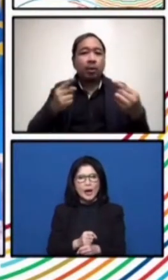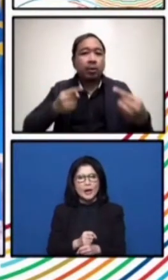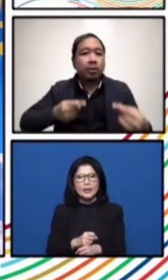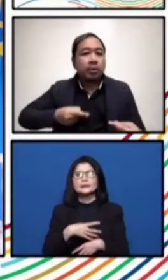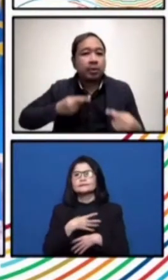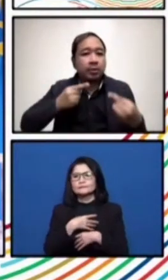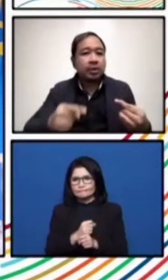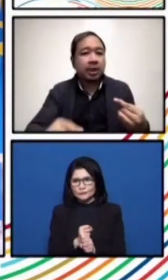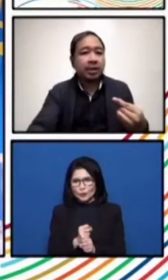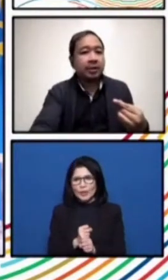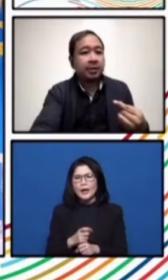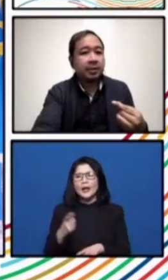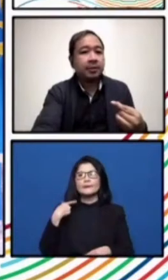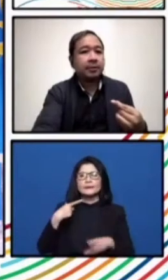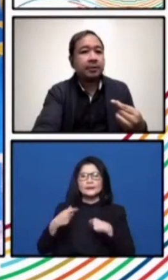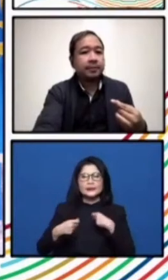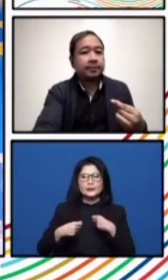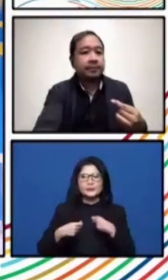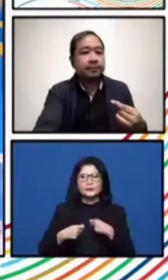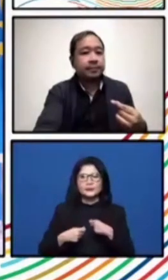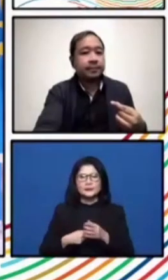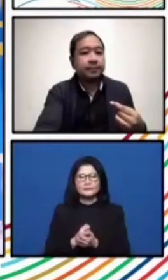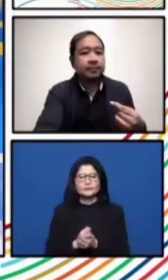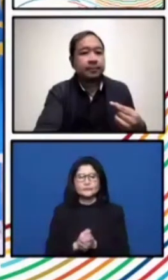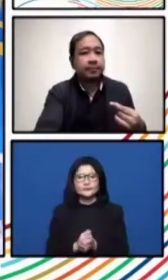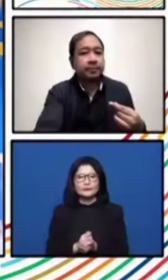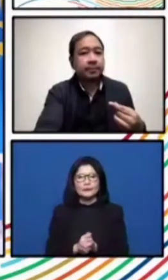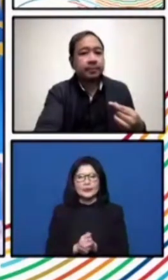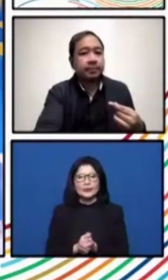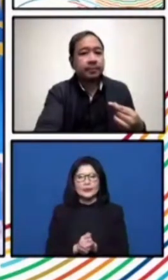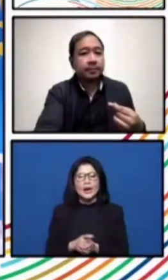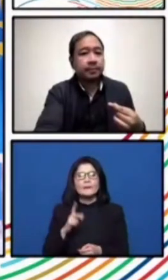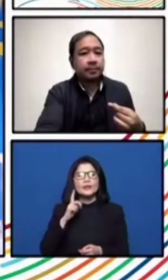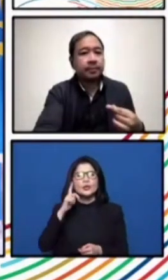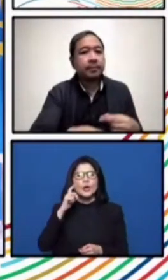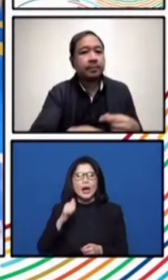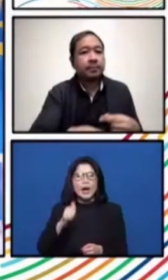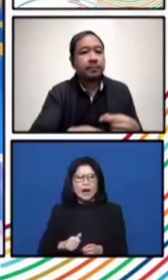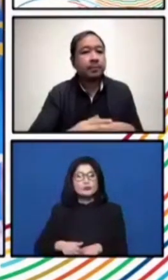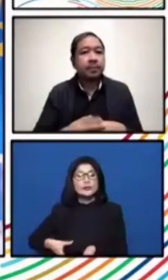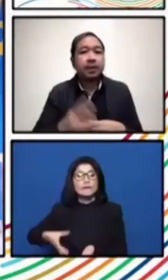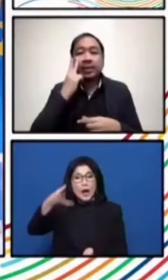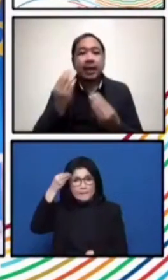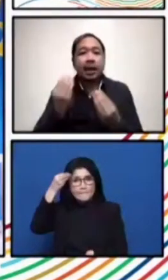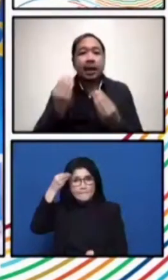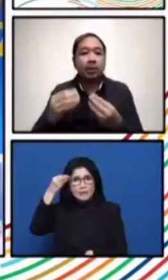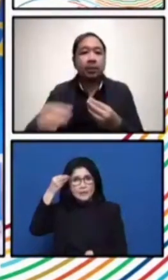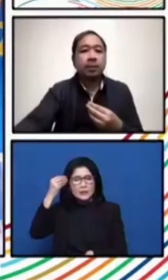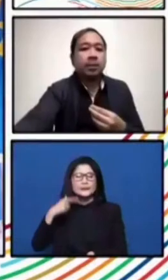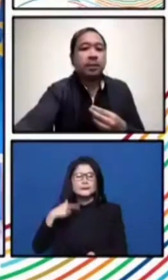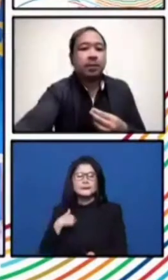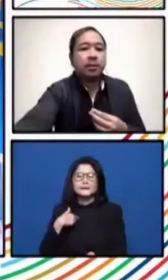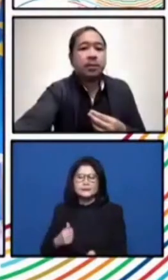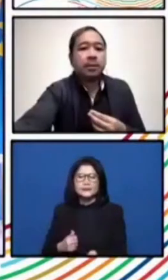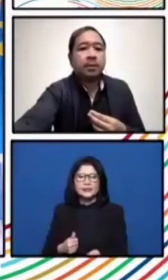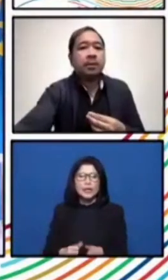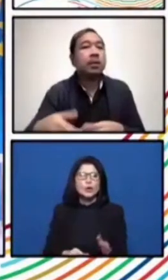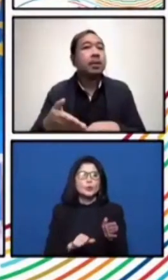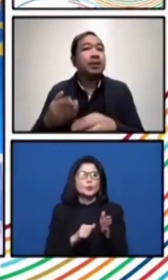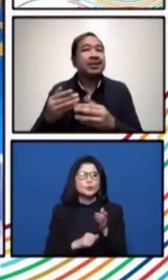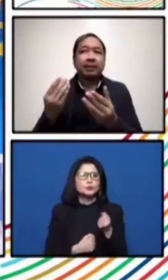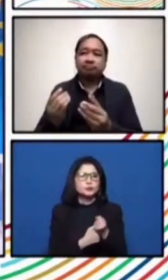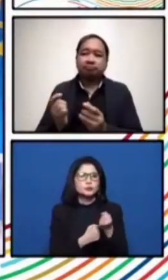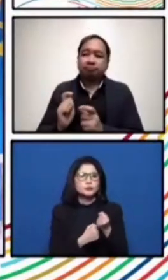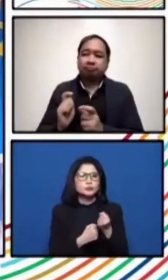appropriate coordinated to sufficiently empower them to pursue their life opportunities we started off with cash assistance